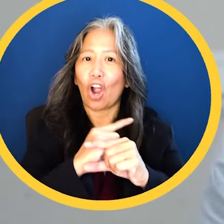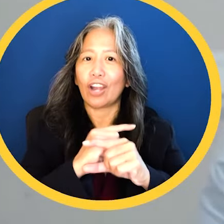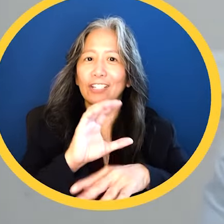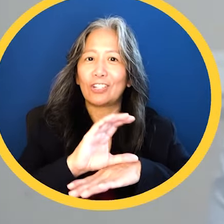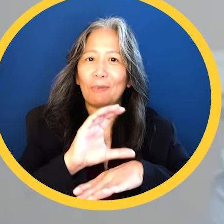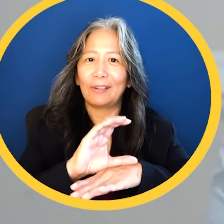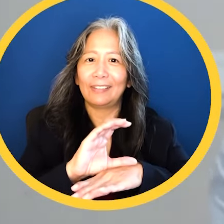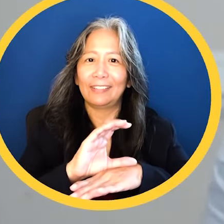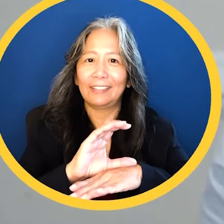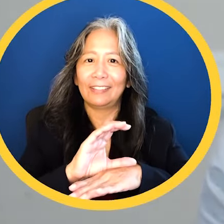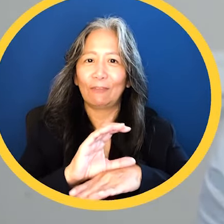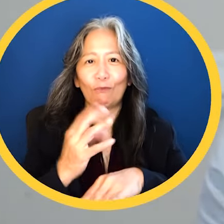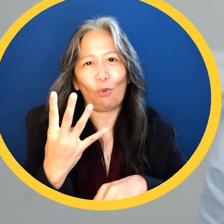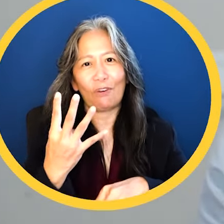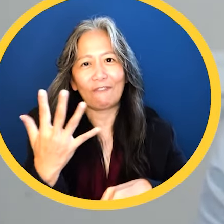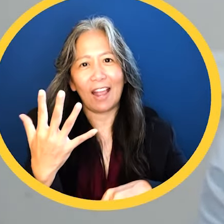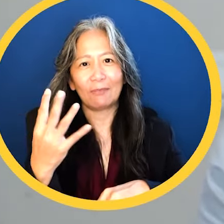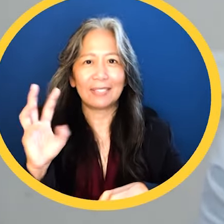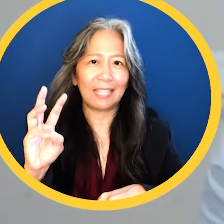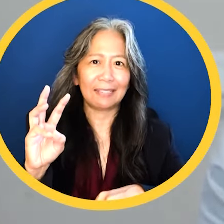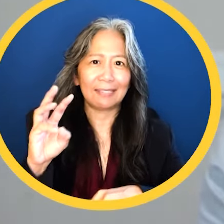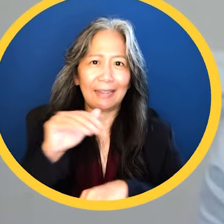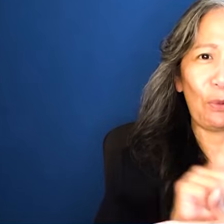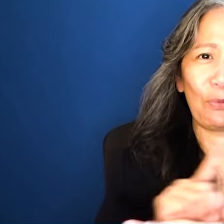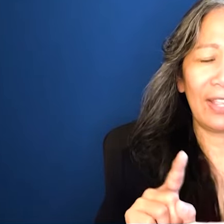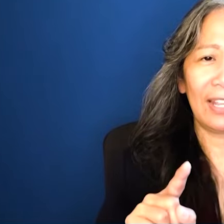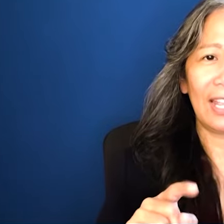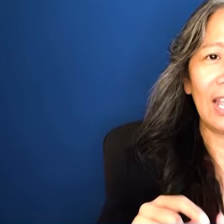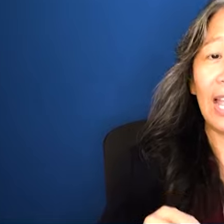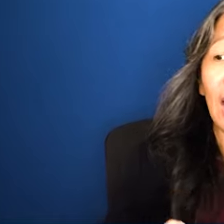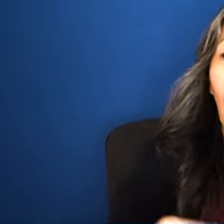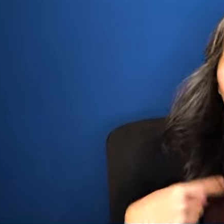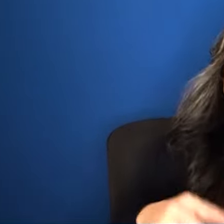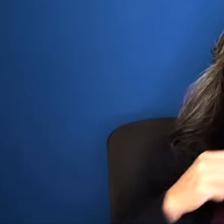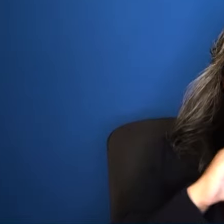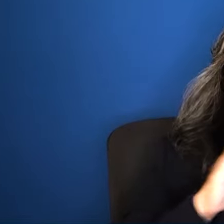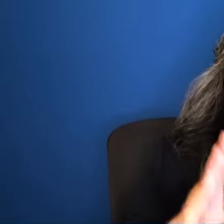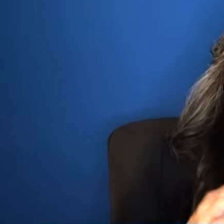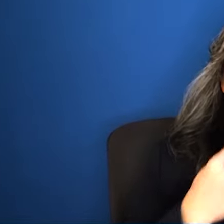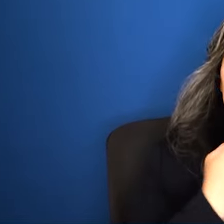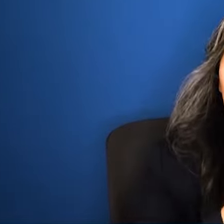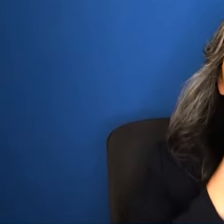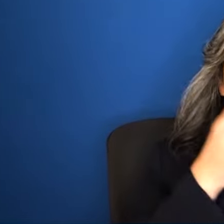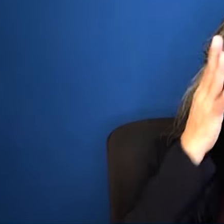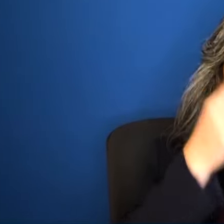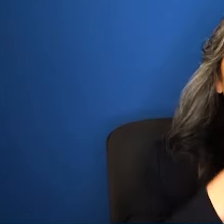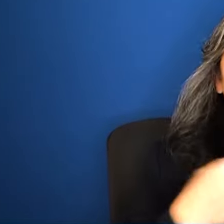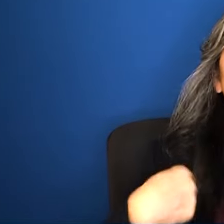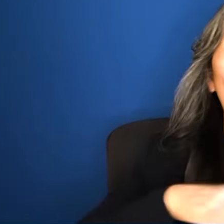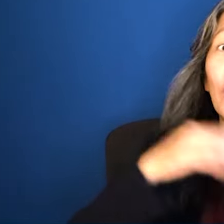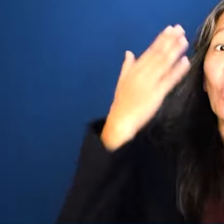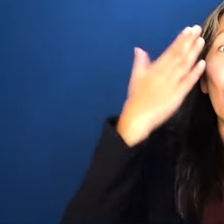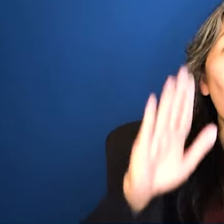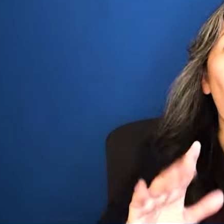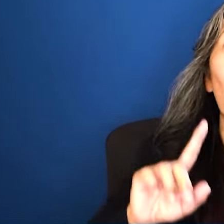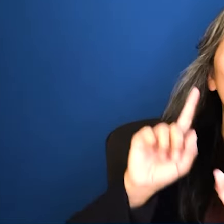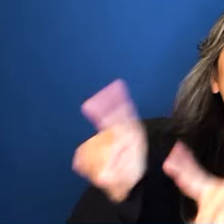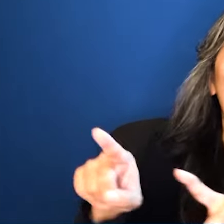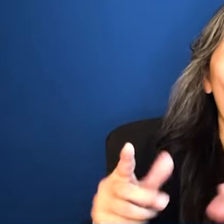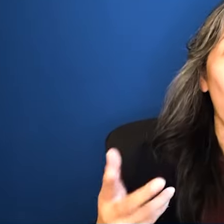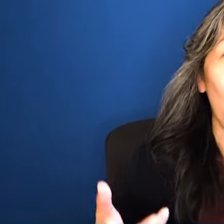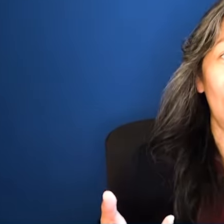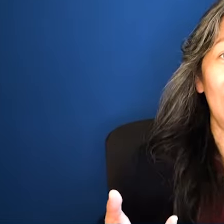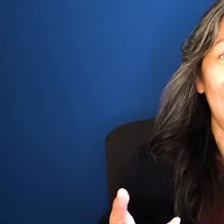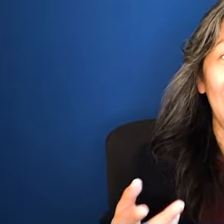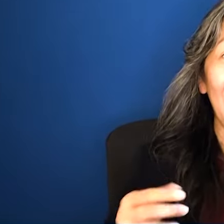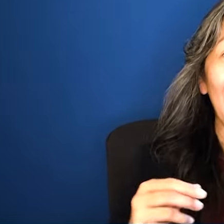chapel 4, 5, 6 nights out of the week. We had never mentioned that to our parents. We had nowhere to go. We